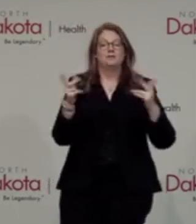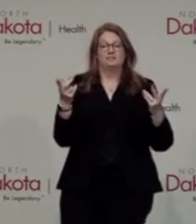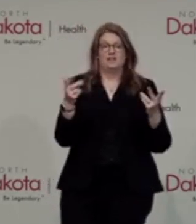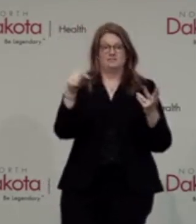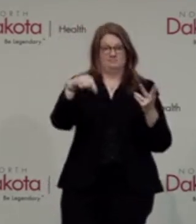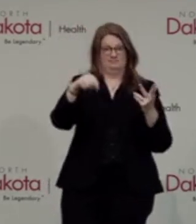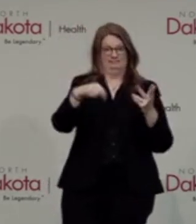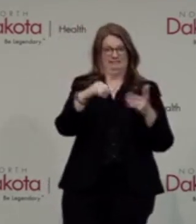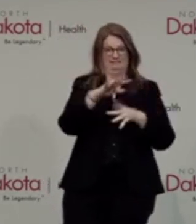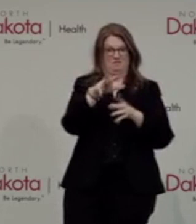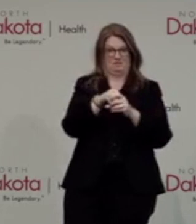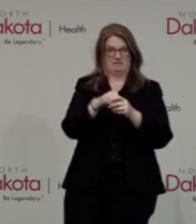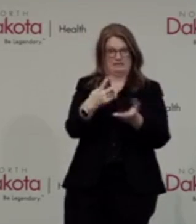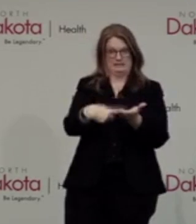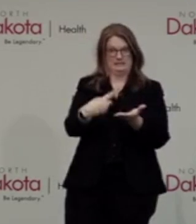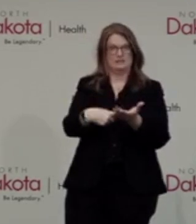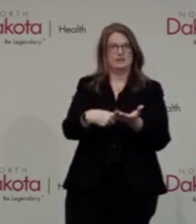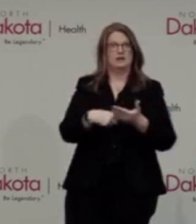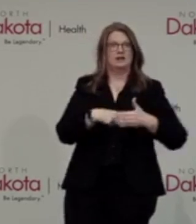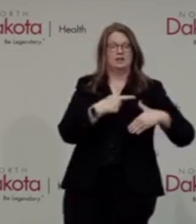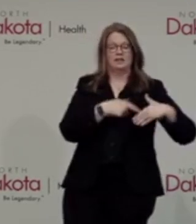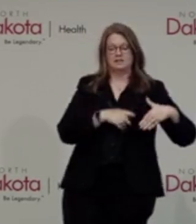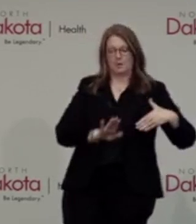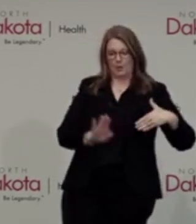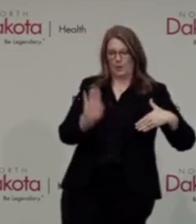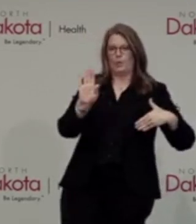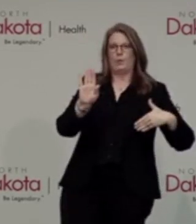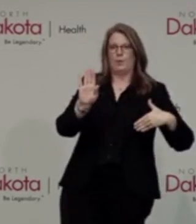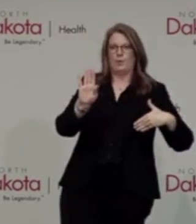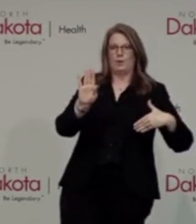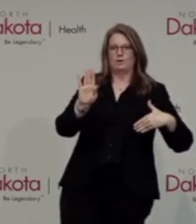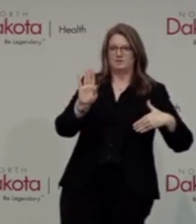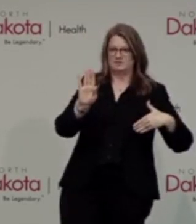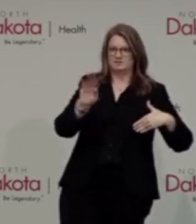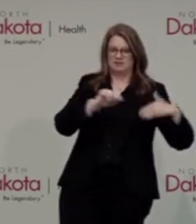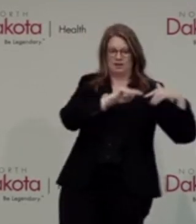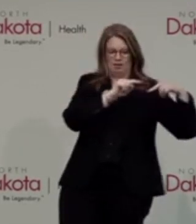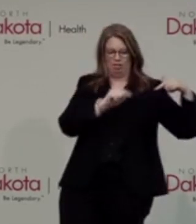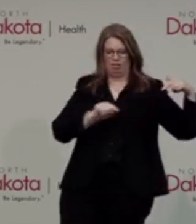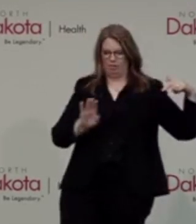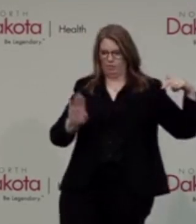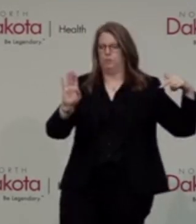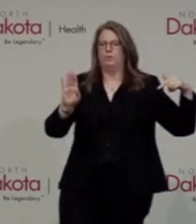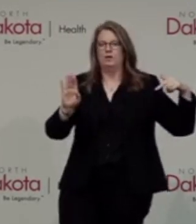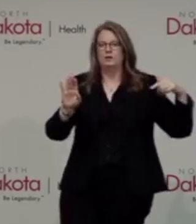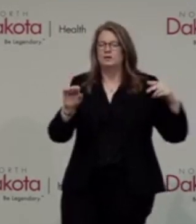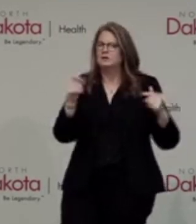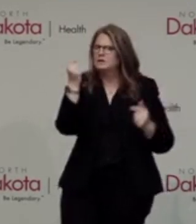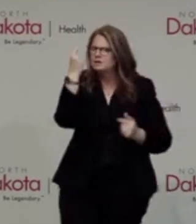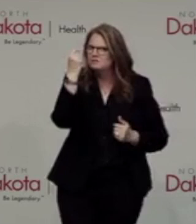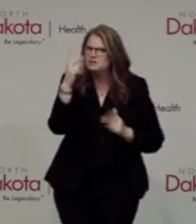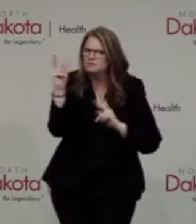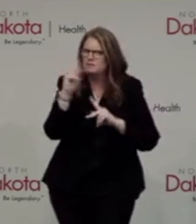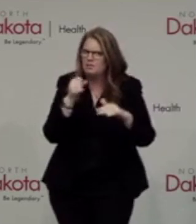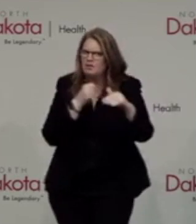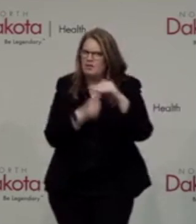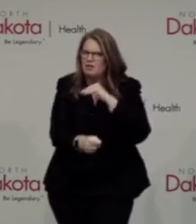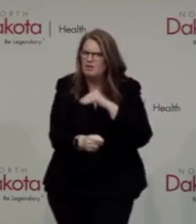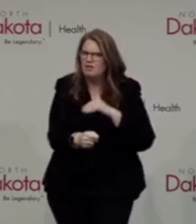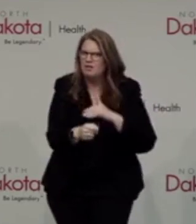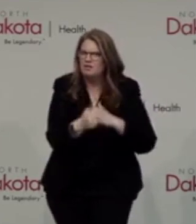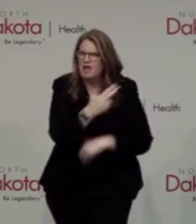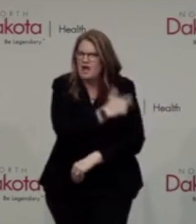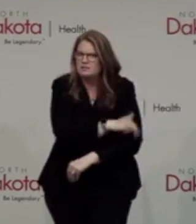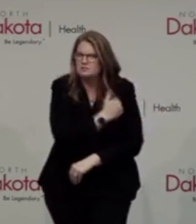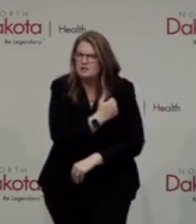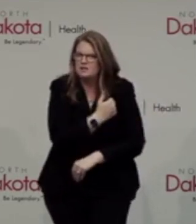to this line being steeper, the hospitalizations also represent people that are younger than they were a year ago, and that's a reflection